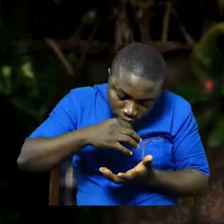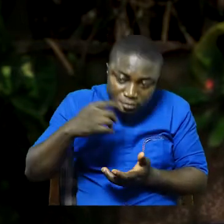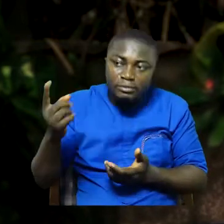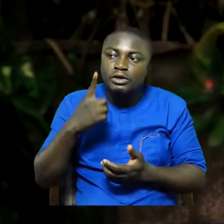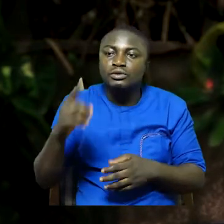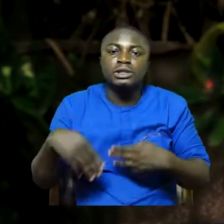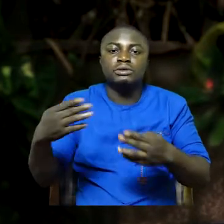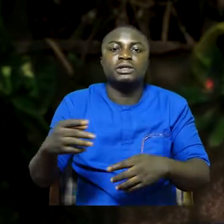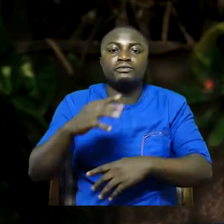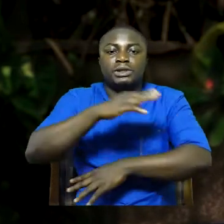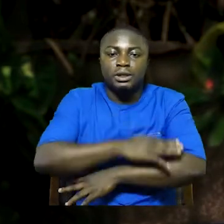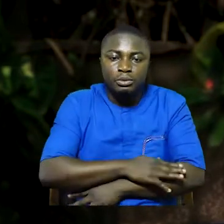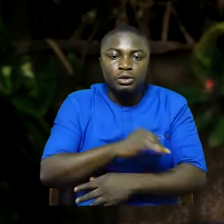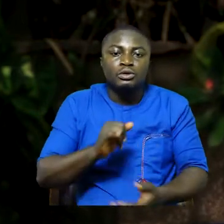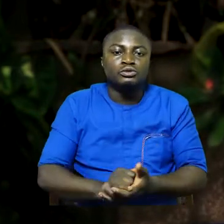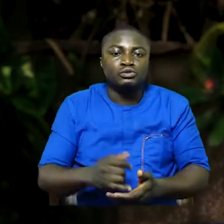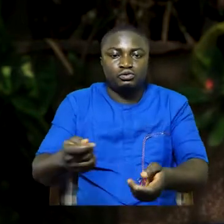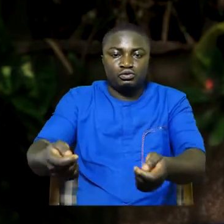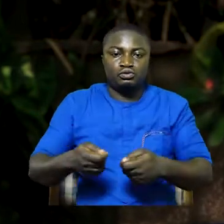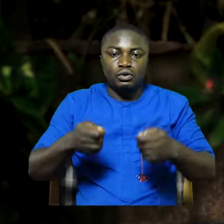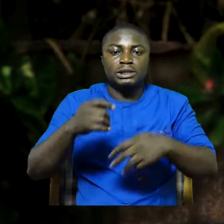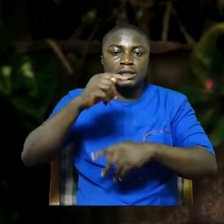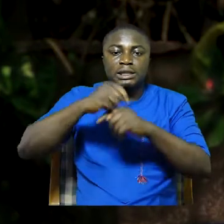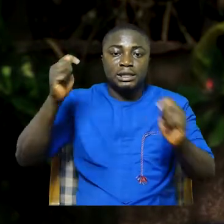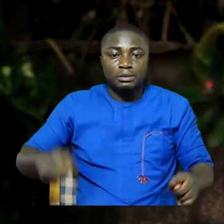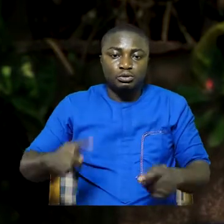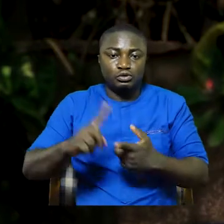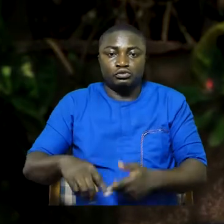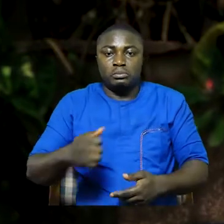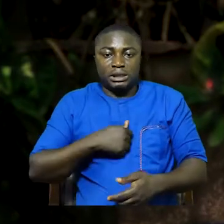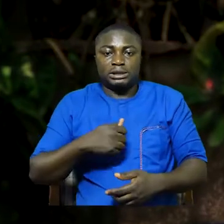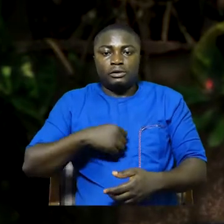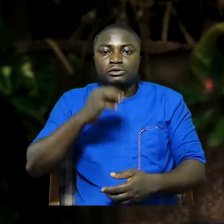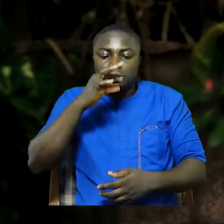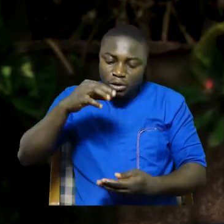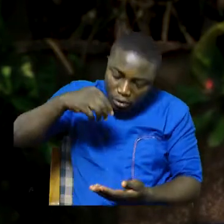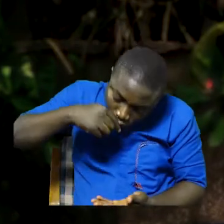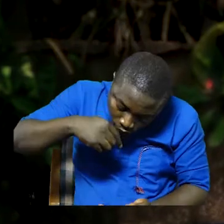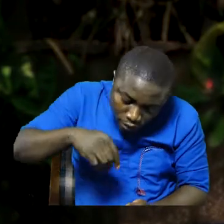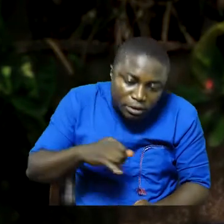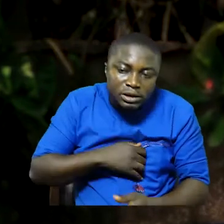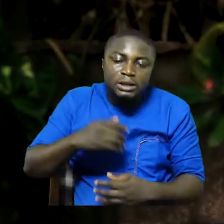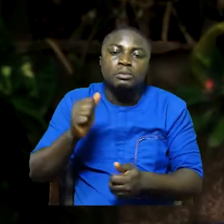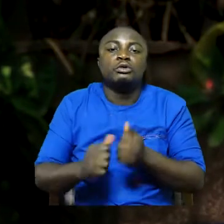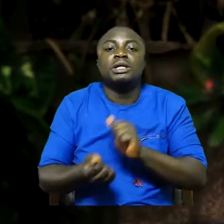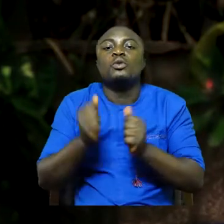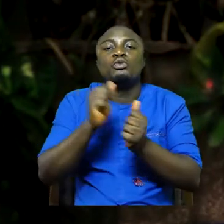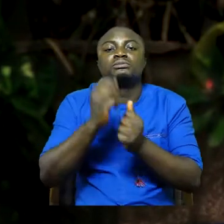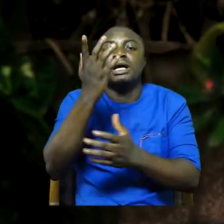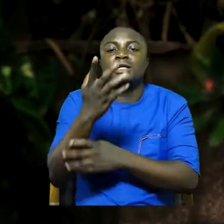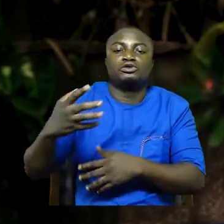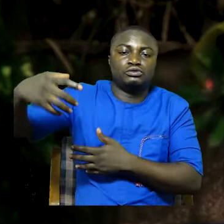even I'm not the only one that they will give table to now. So to draw the table as comfortable as it should, you understand,